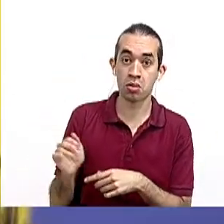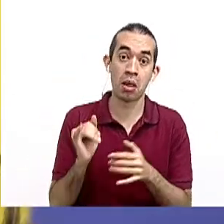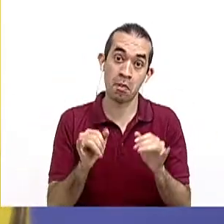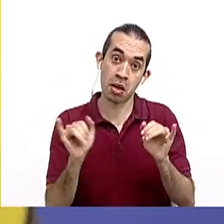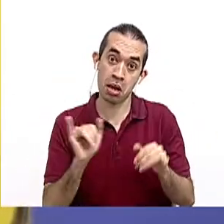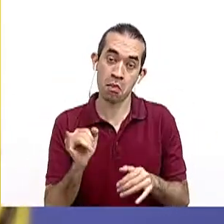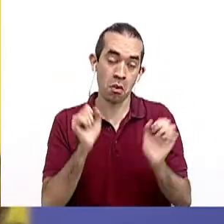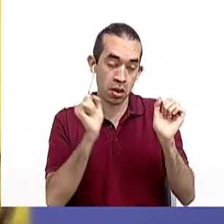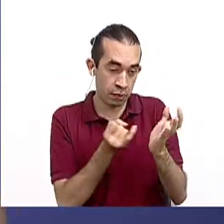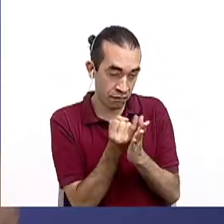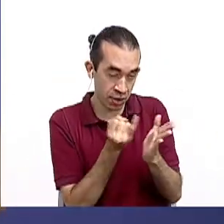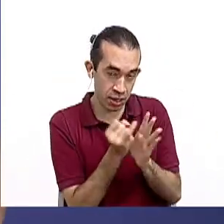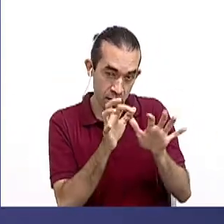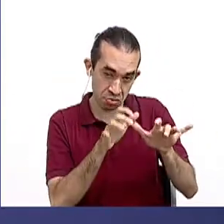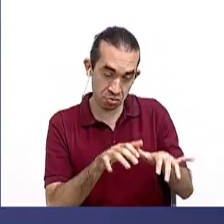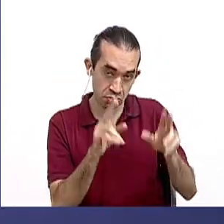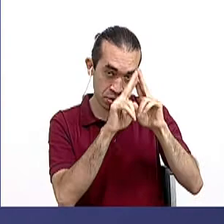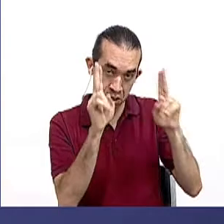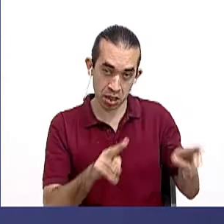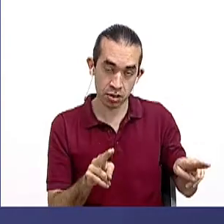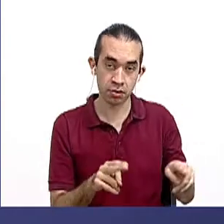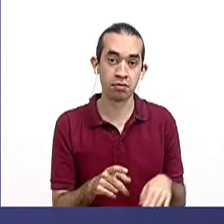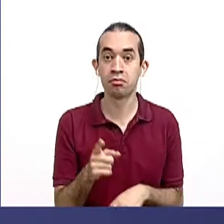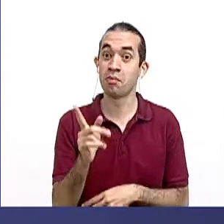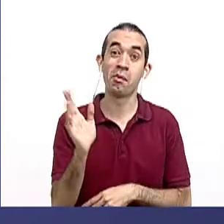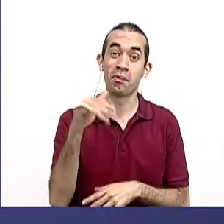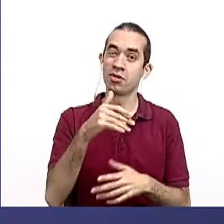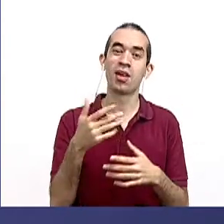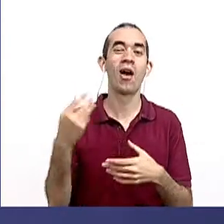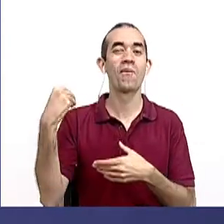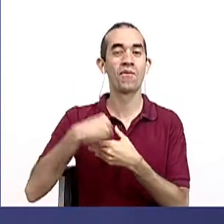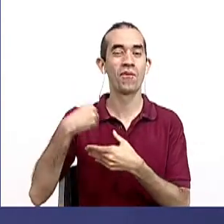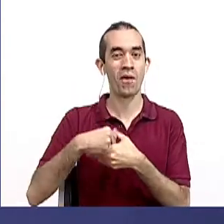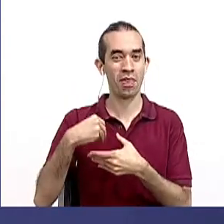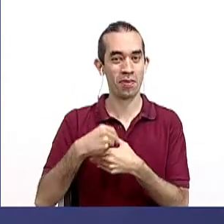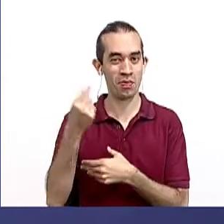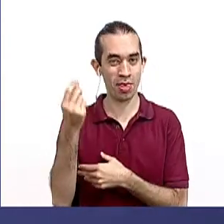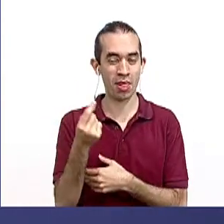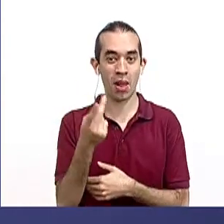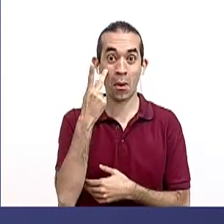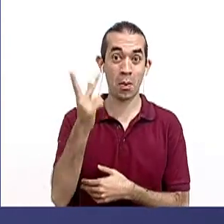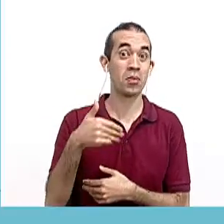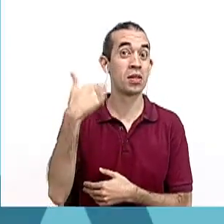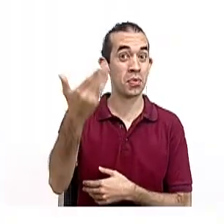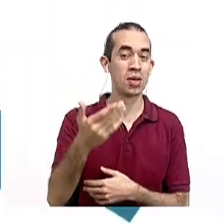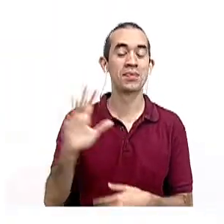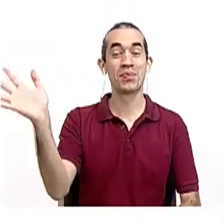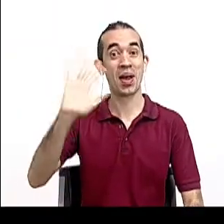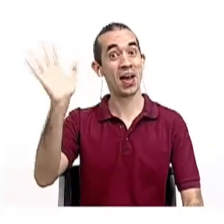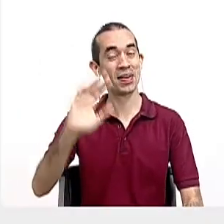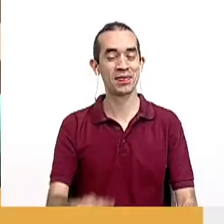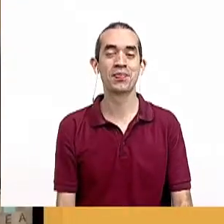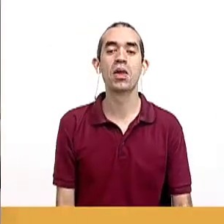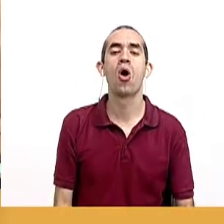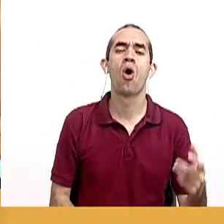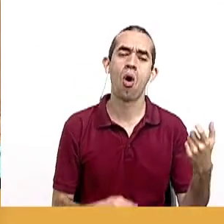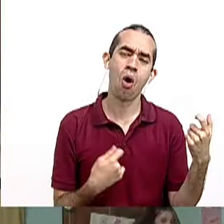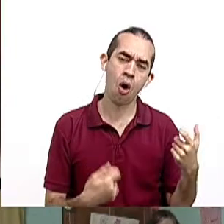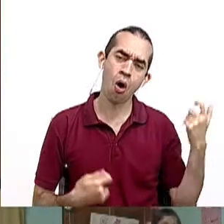research. Now go and save some money. See you next time. Bye!